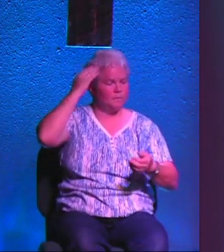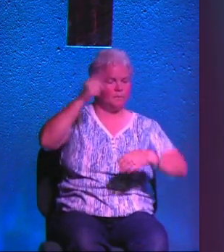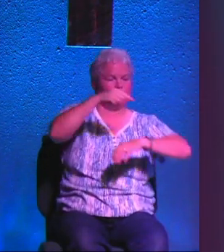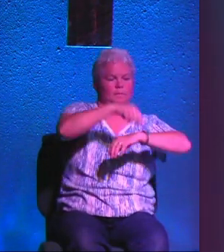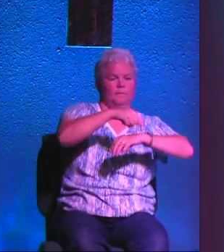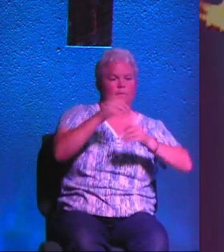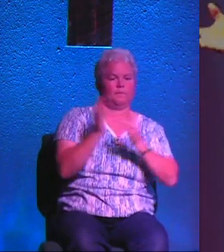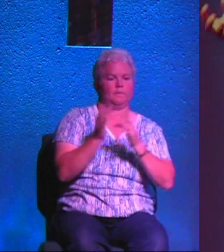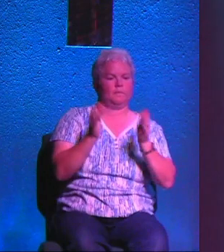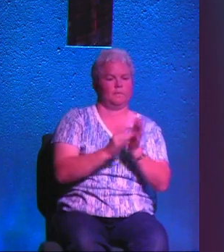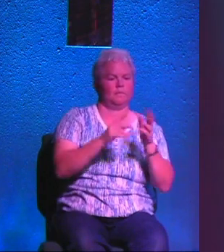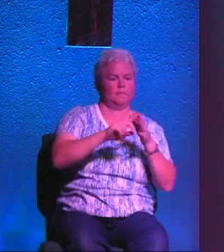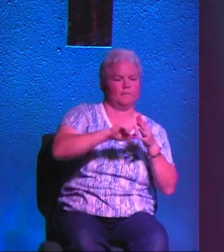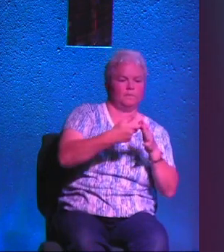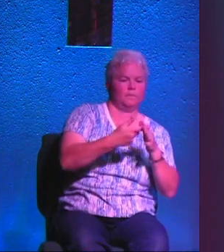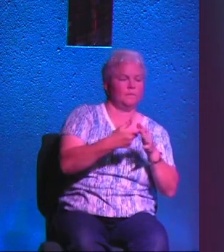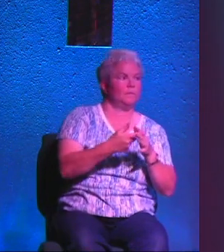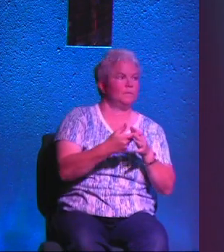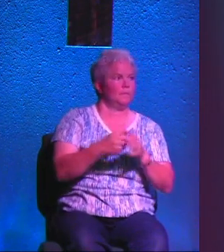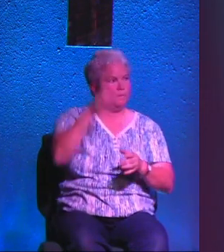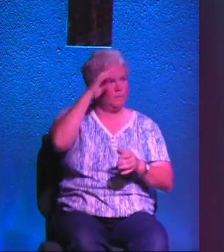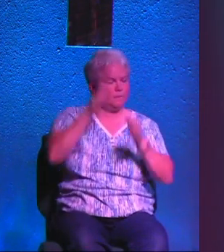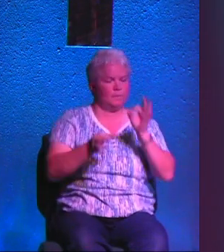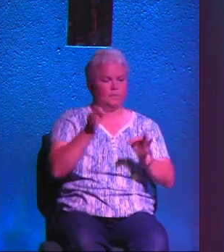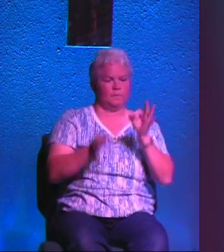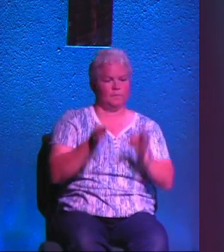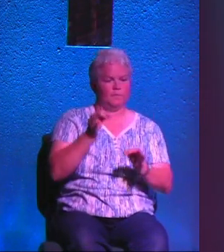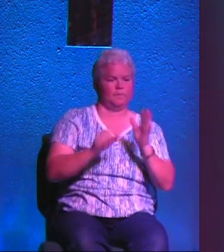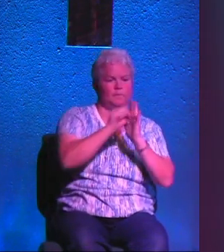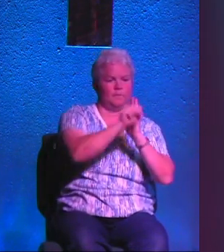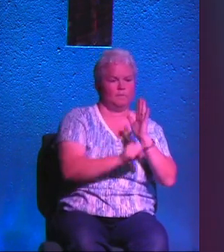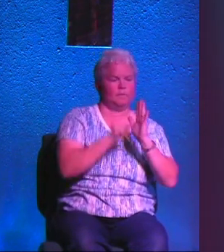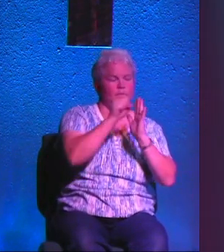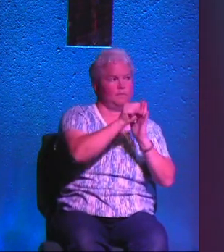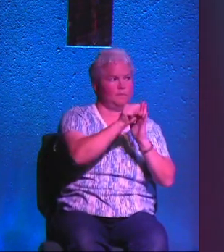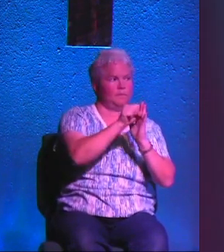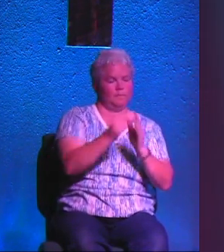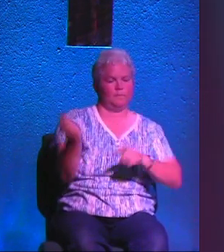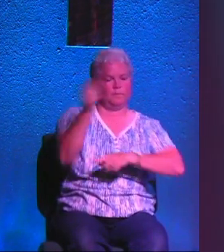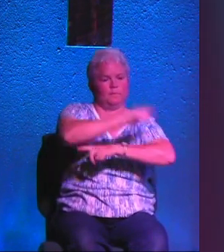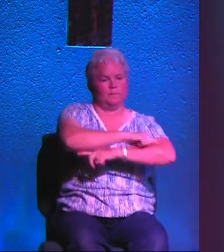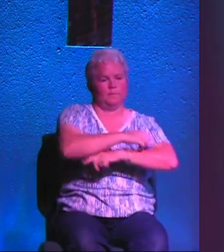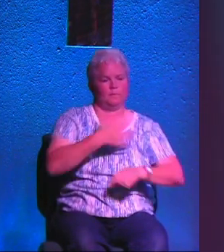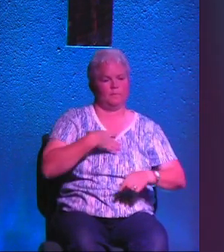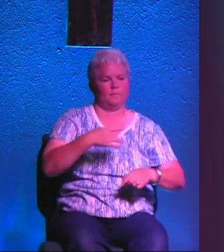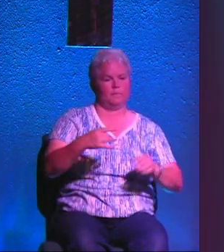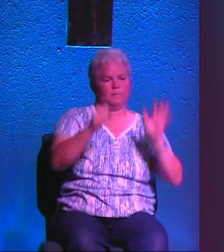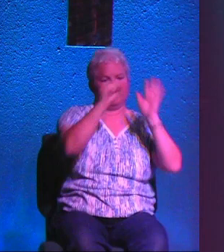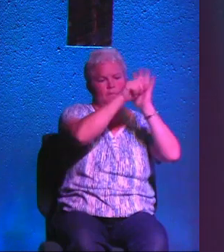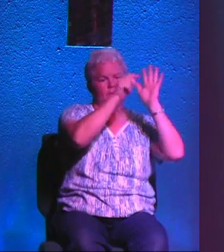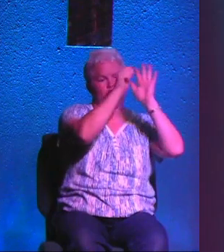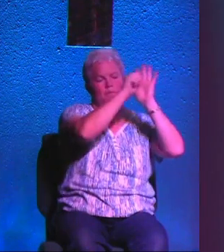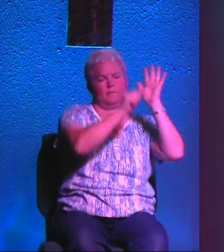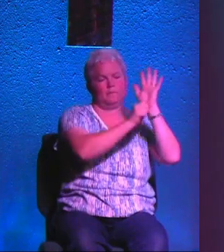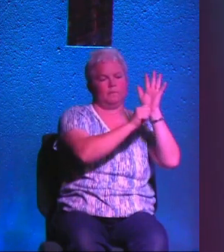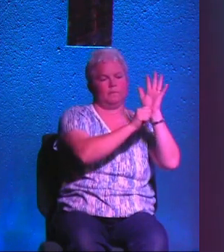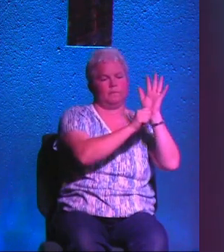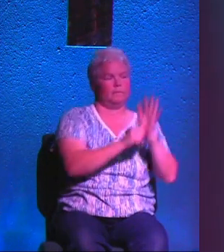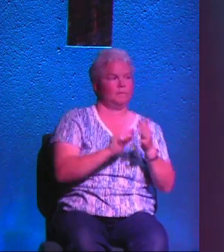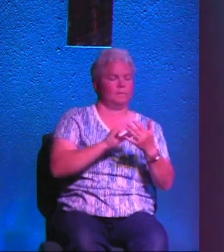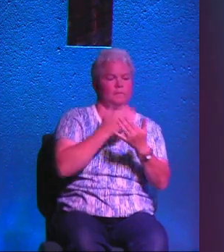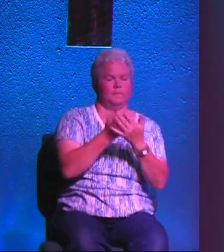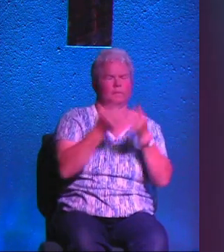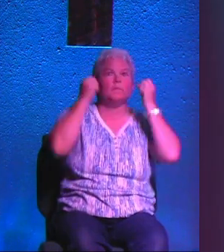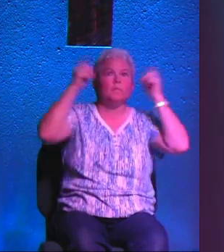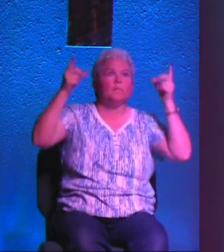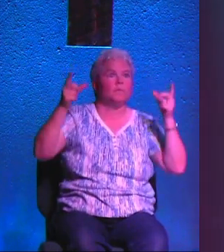exact time that Jesus is returning, but we can judge it by the seasons. And you know, days like this testify that we are all